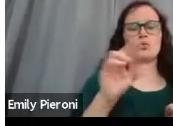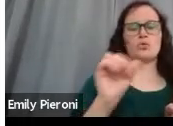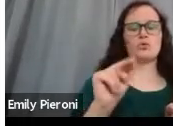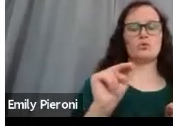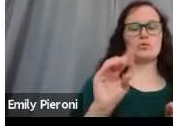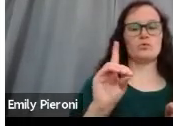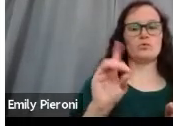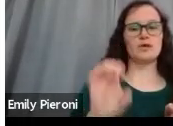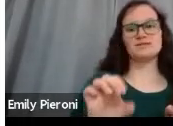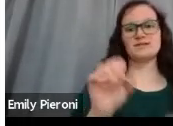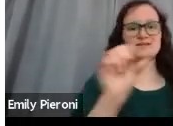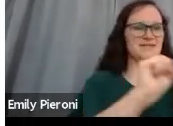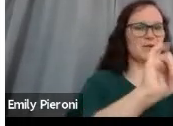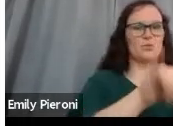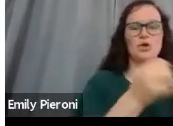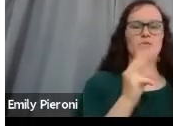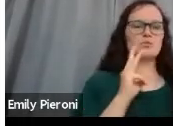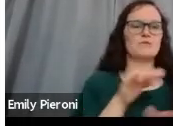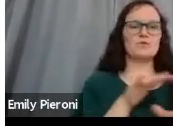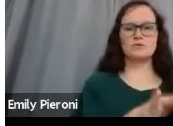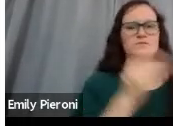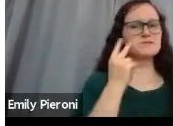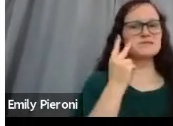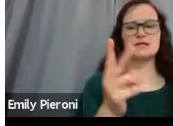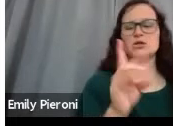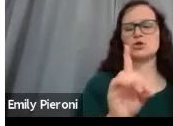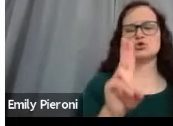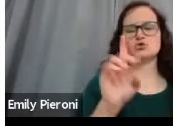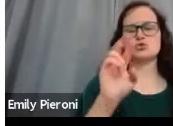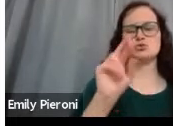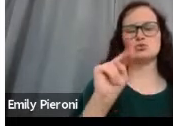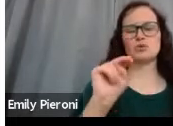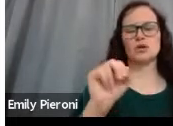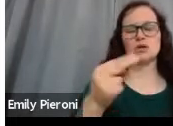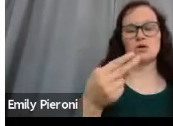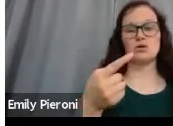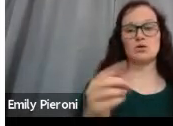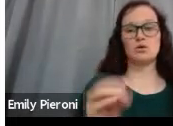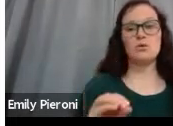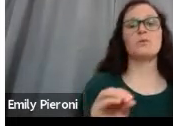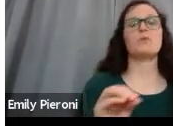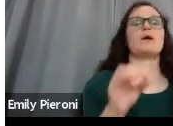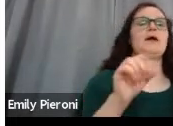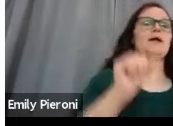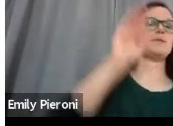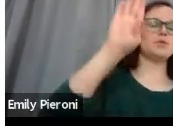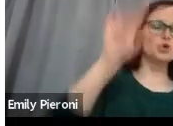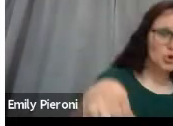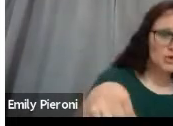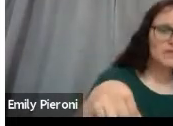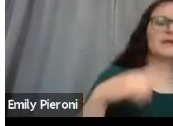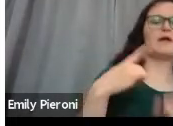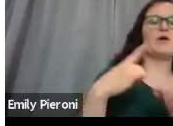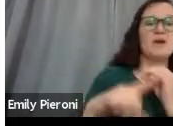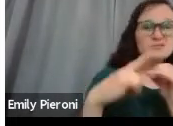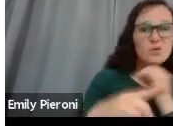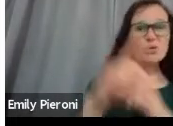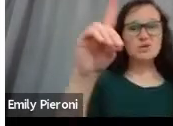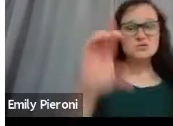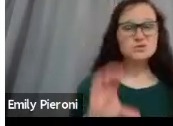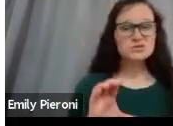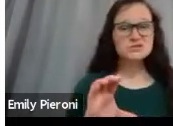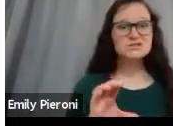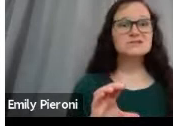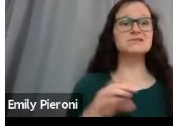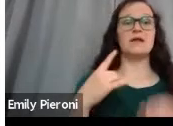we're already seeing it in Durango, we're seeing it in Albuquerque, it's seen in Las Cruces. El Paso is definitely, they're desalinizing